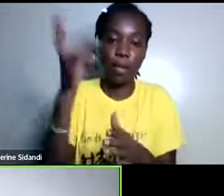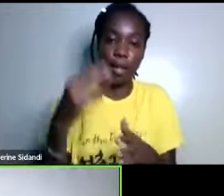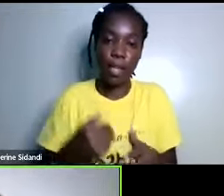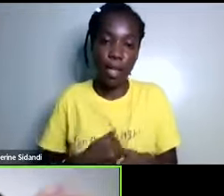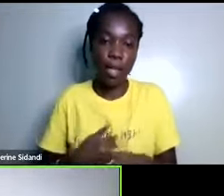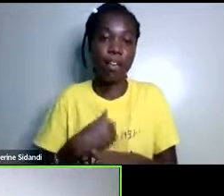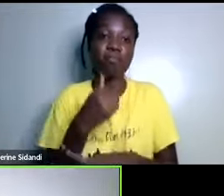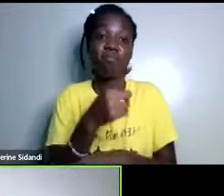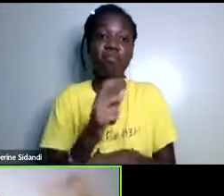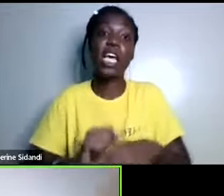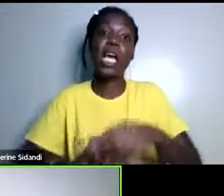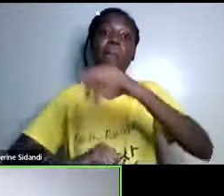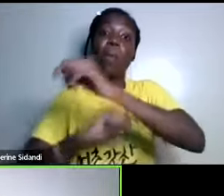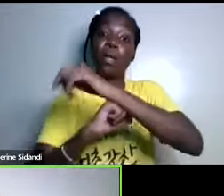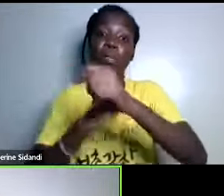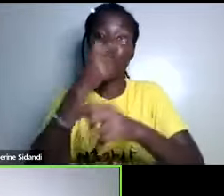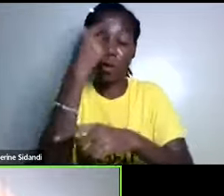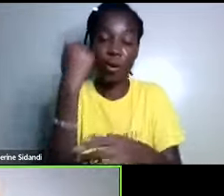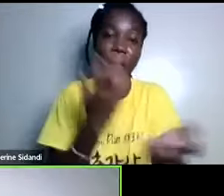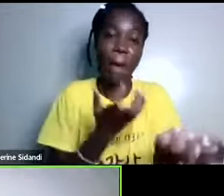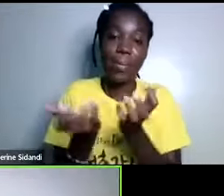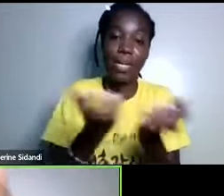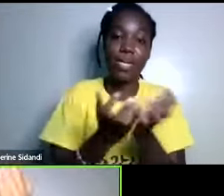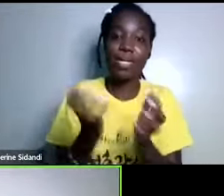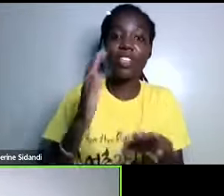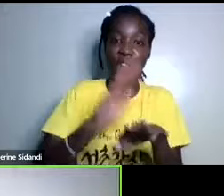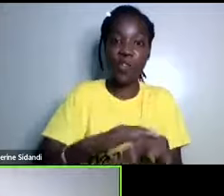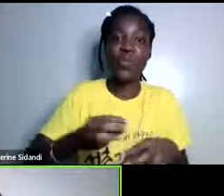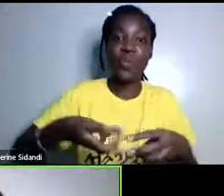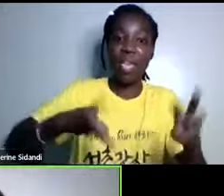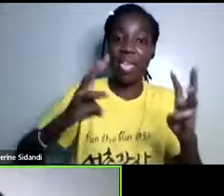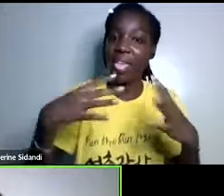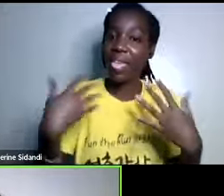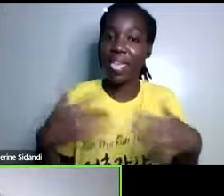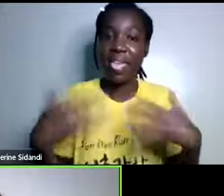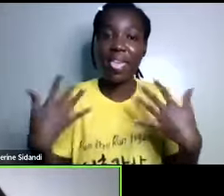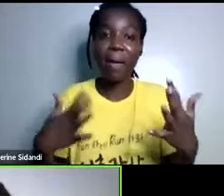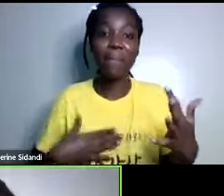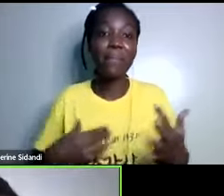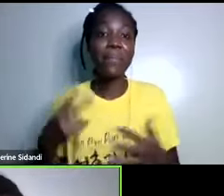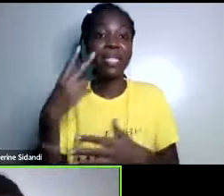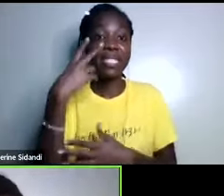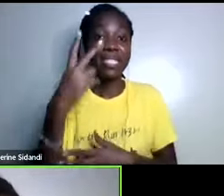because of this business that's coming your way. Bavi, I can see he's hired here, so